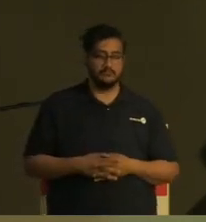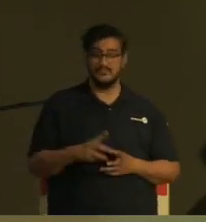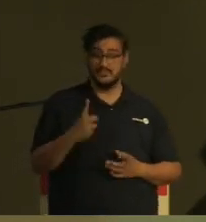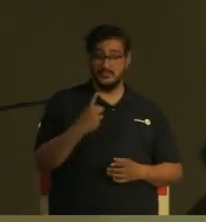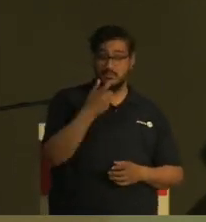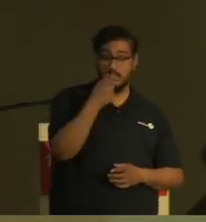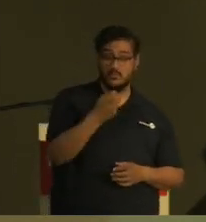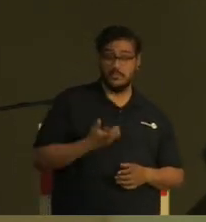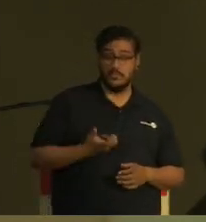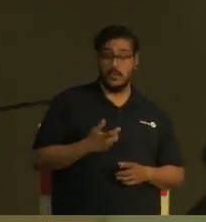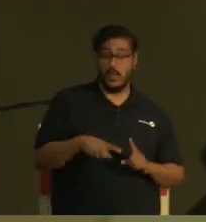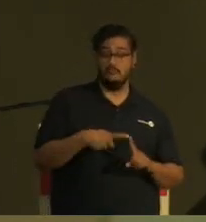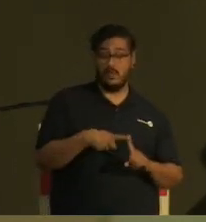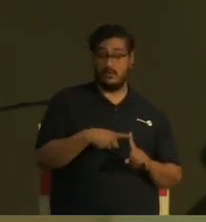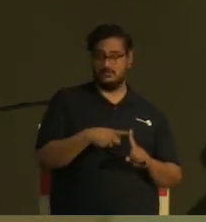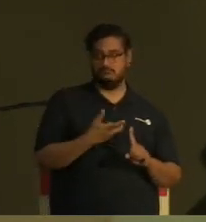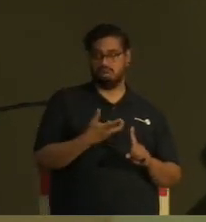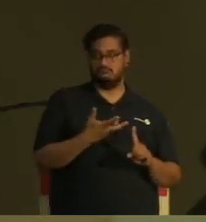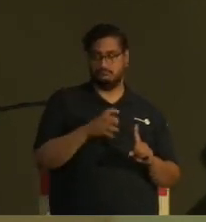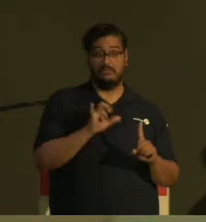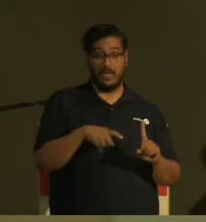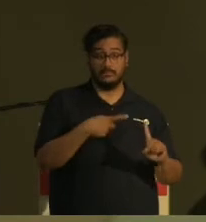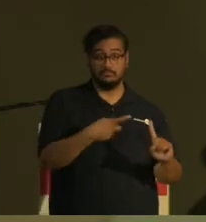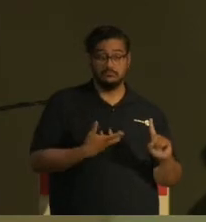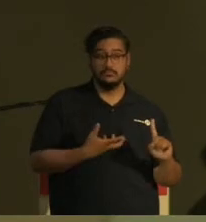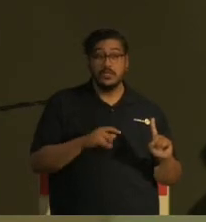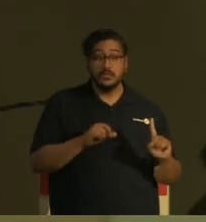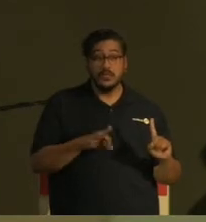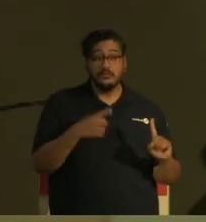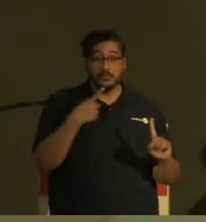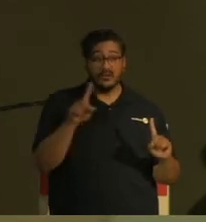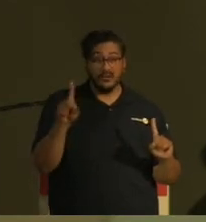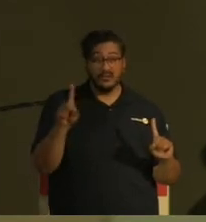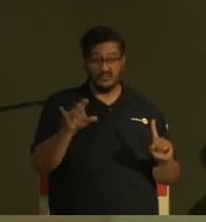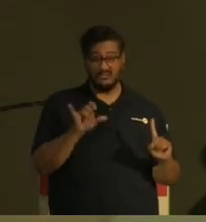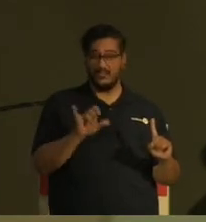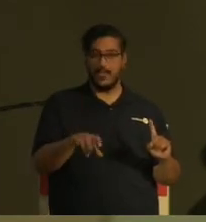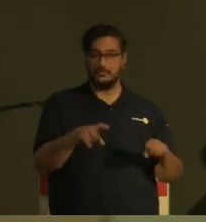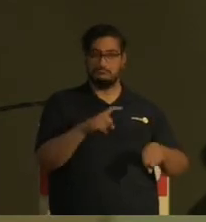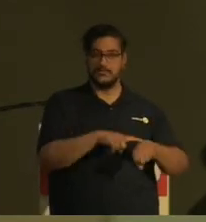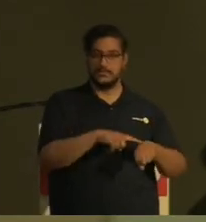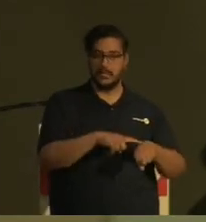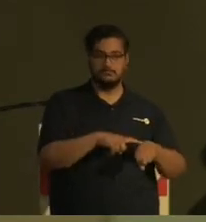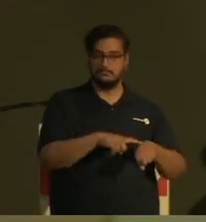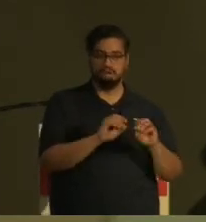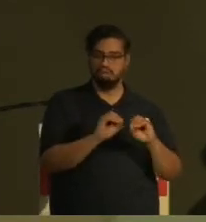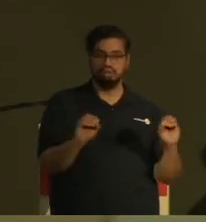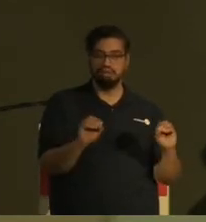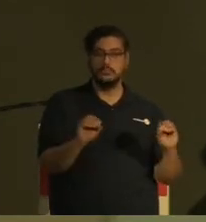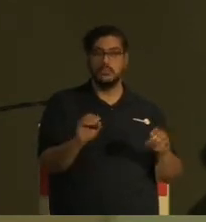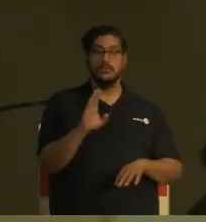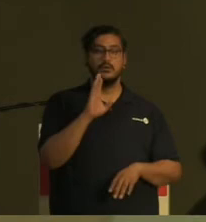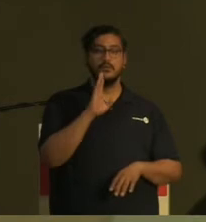interesting about that endeavor is that if you achieve that timelessness, it actually winds up applying to